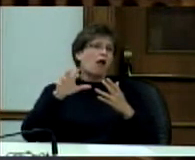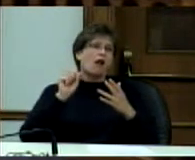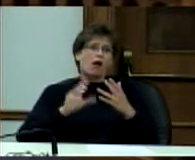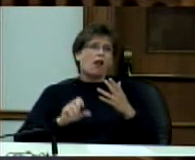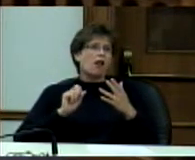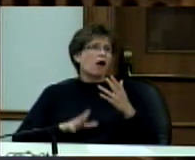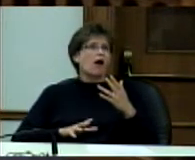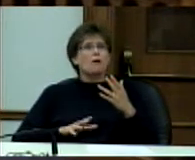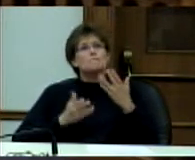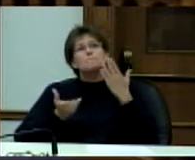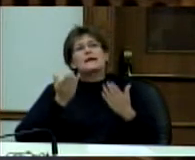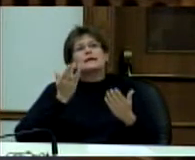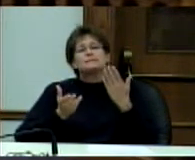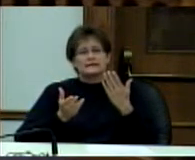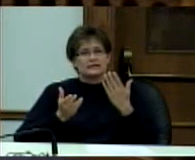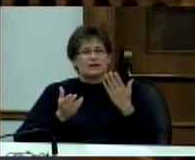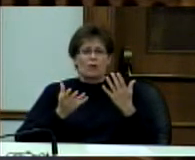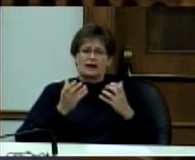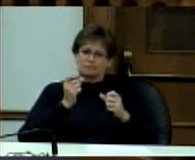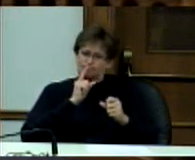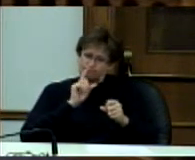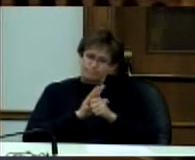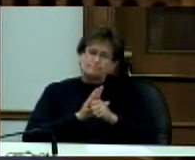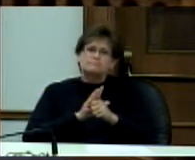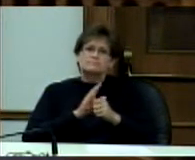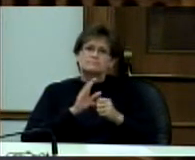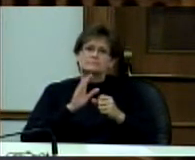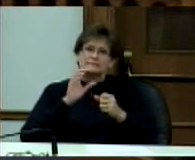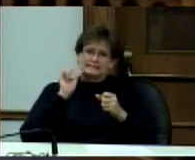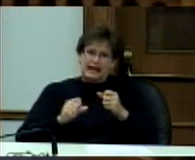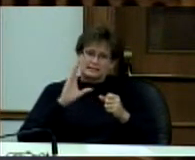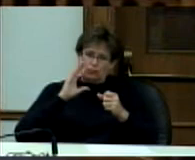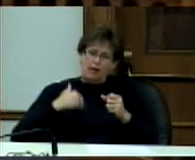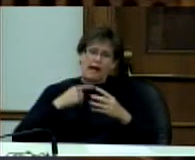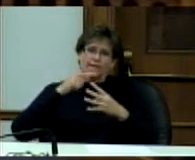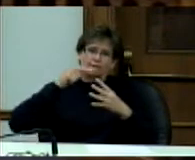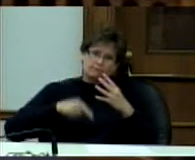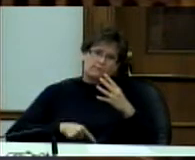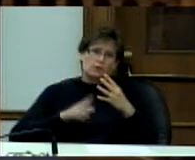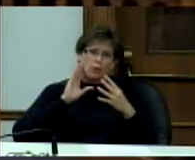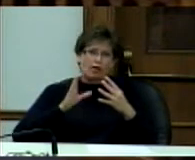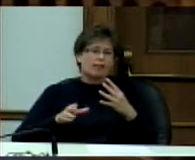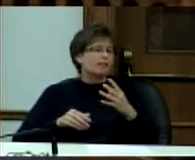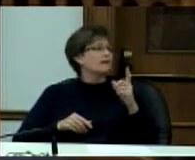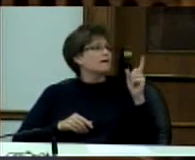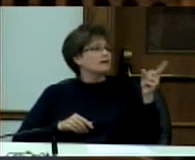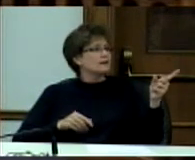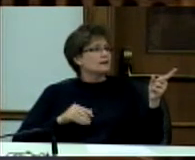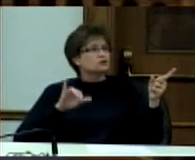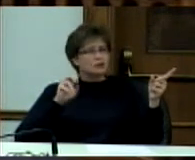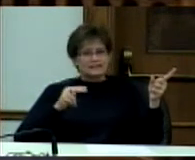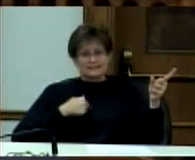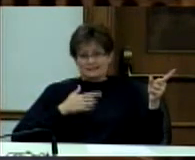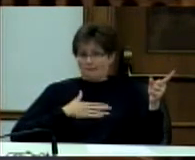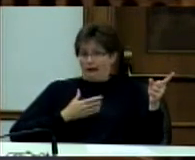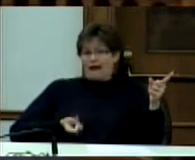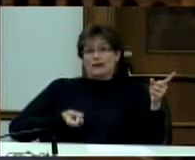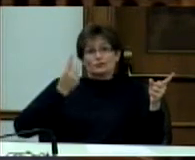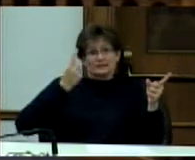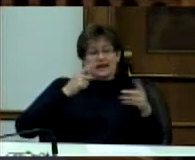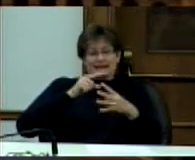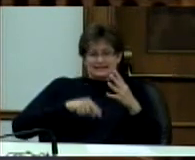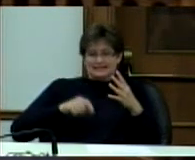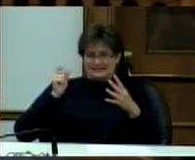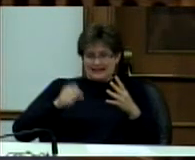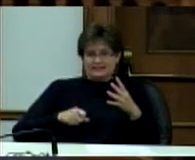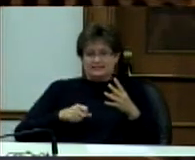this out there as some possibility, but in fact, these are what will be added back. That is my understanding of it, so